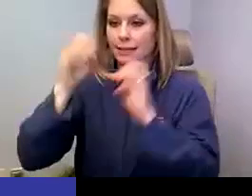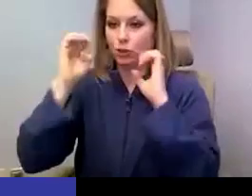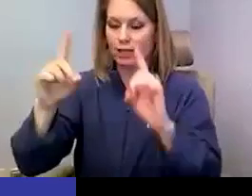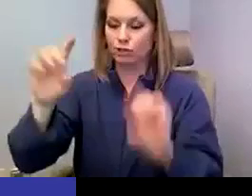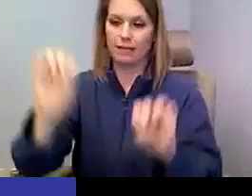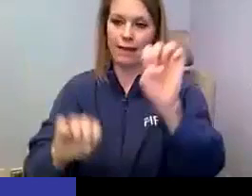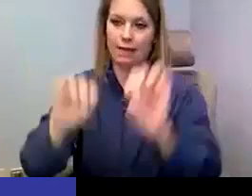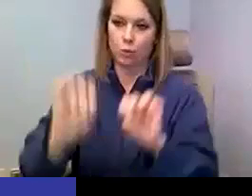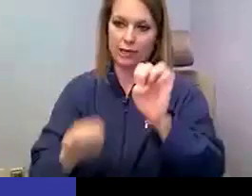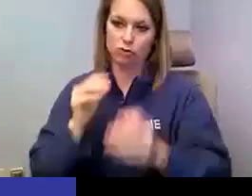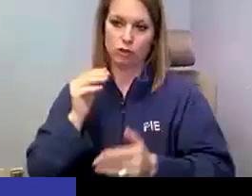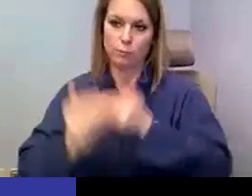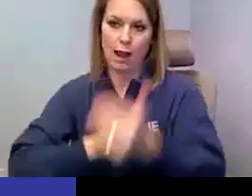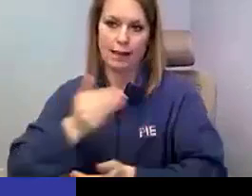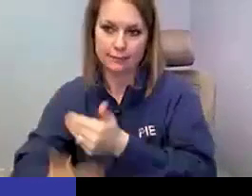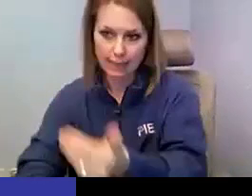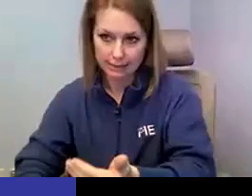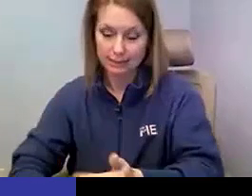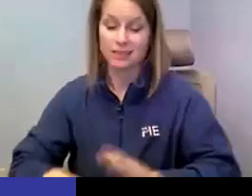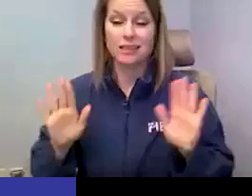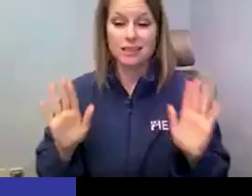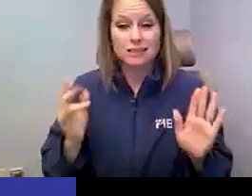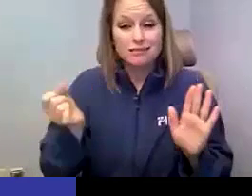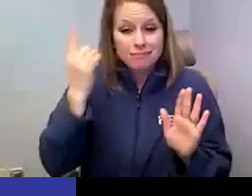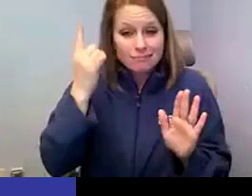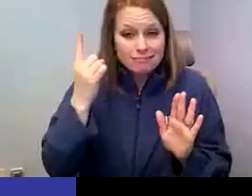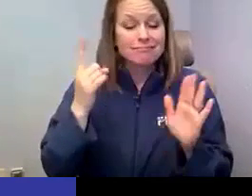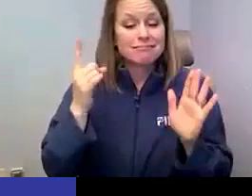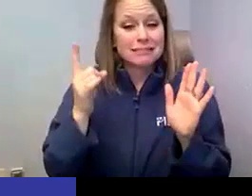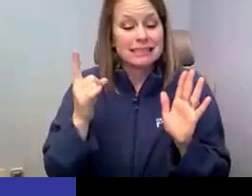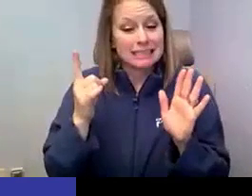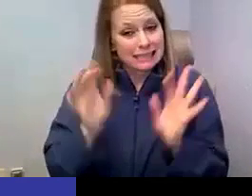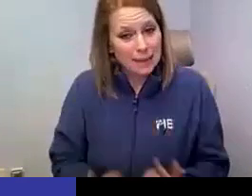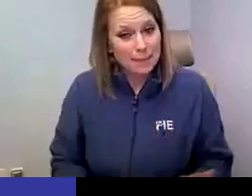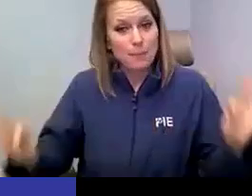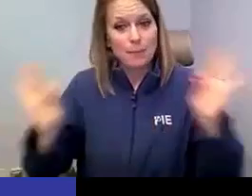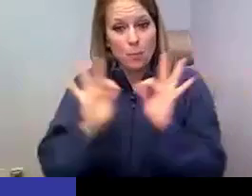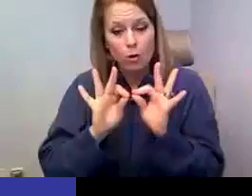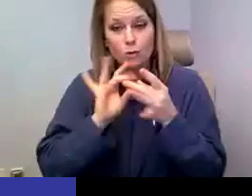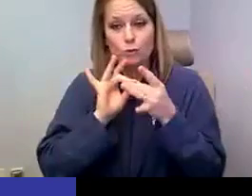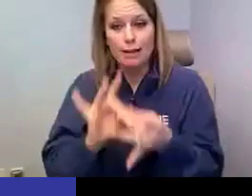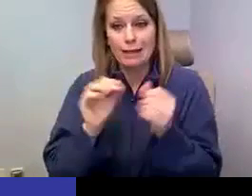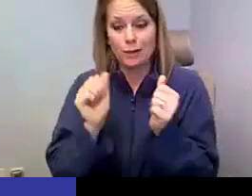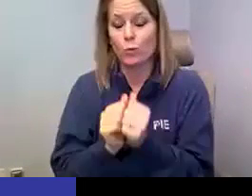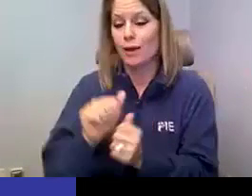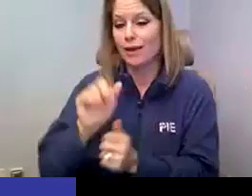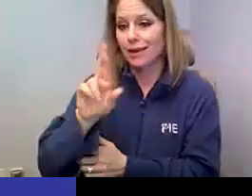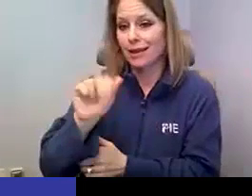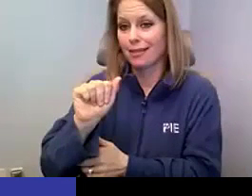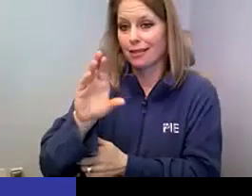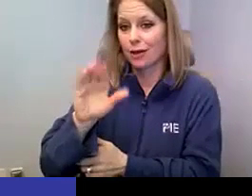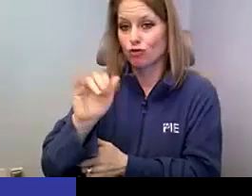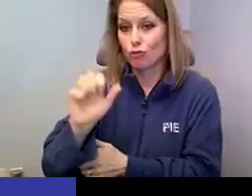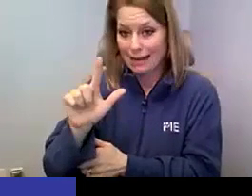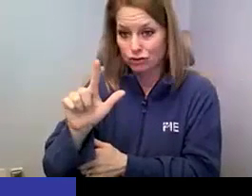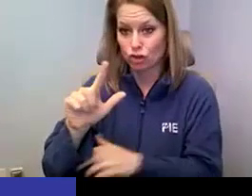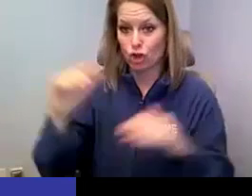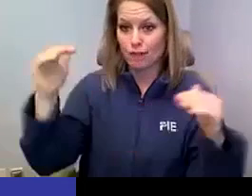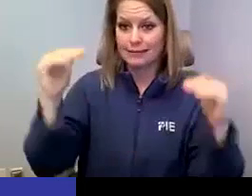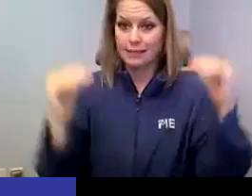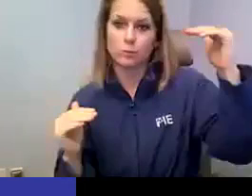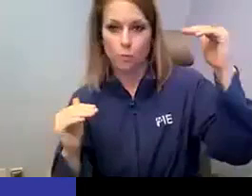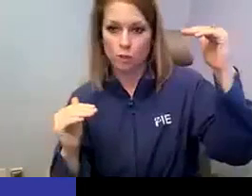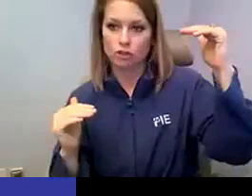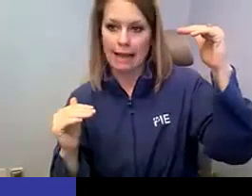is especially important when we consider the racial disproportionality in Wisconsin when identifying an emotional